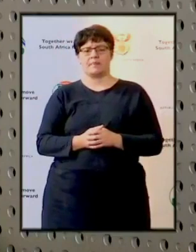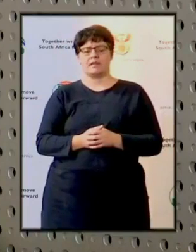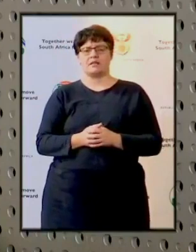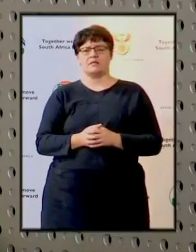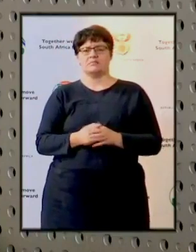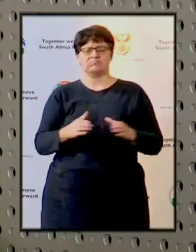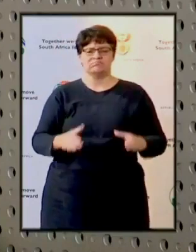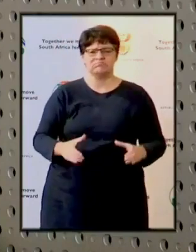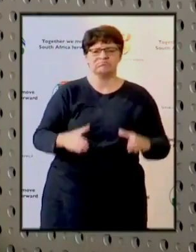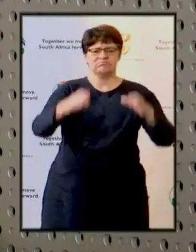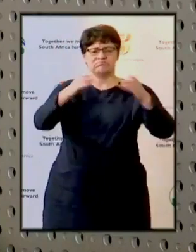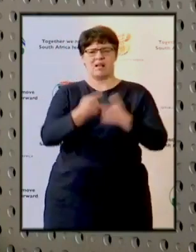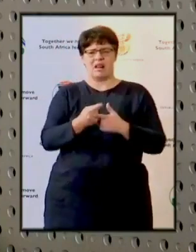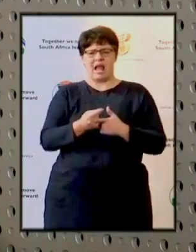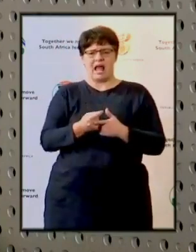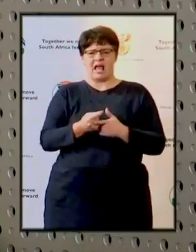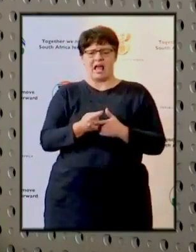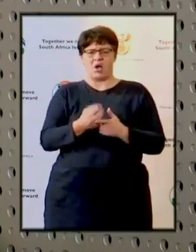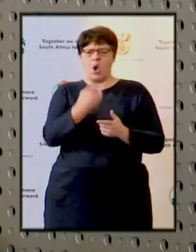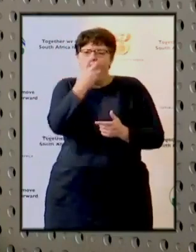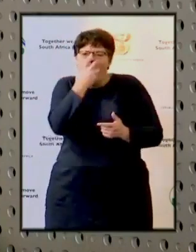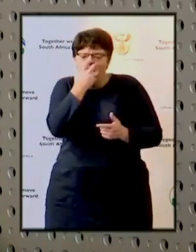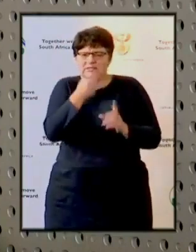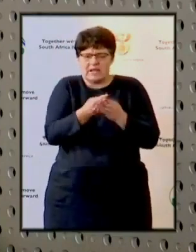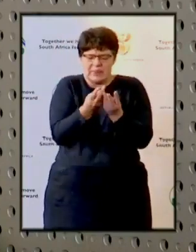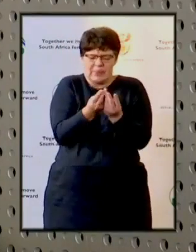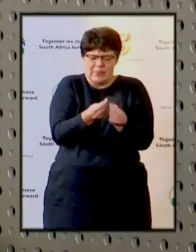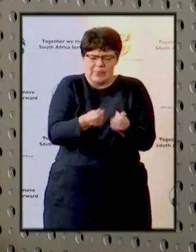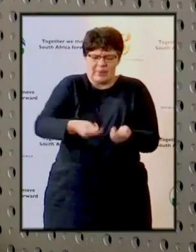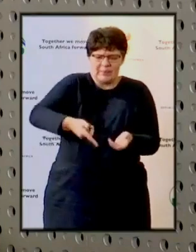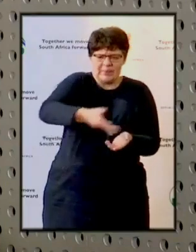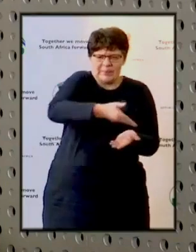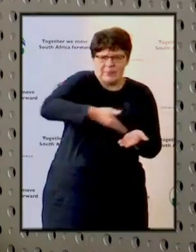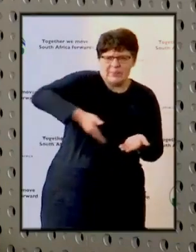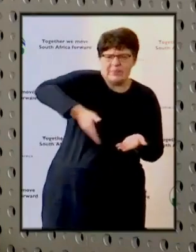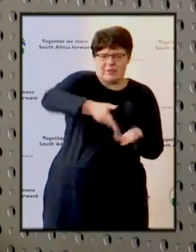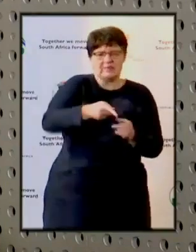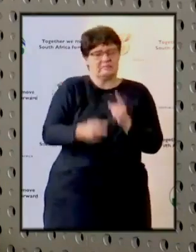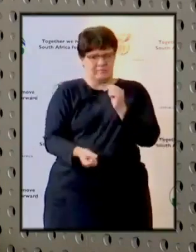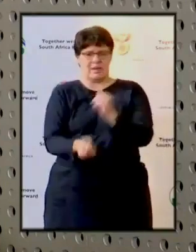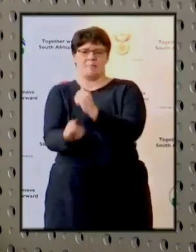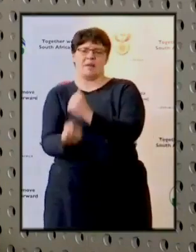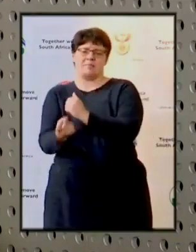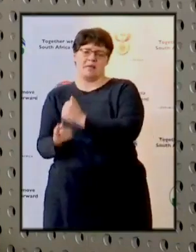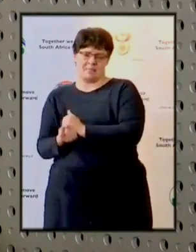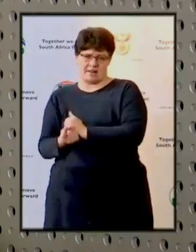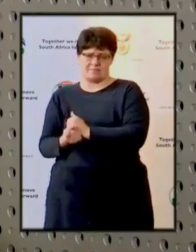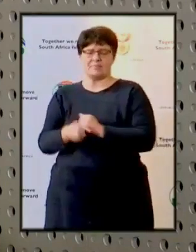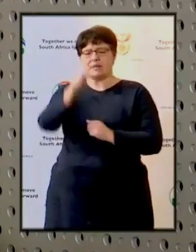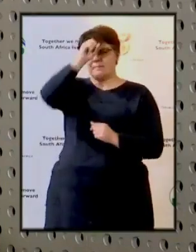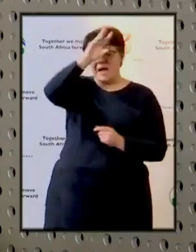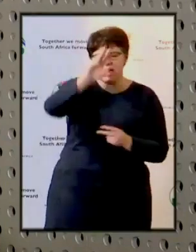furnaces, smelters, and some other plants. So that will be allowed. Mining,